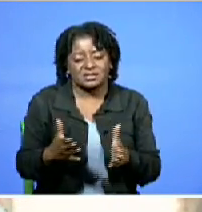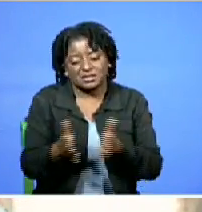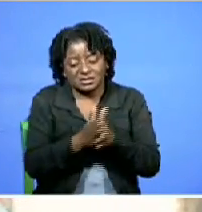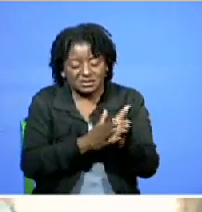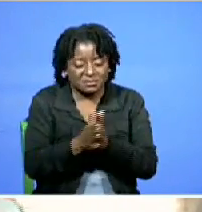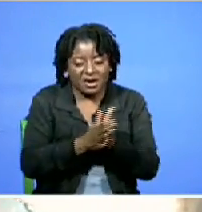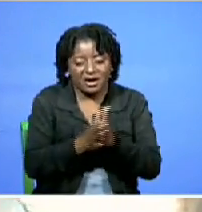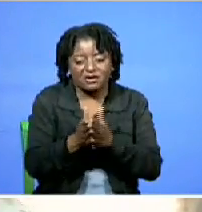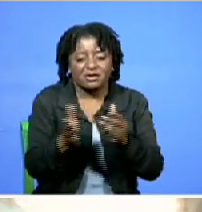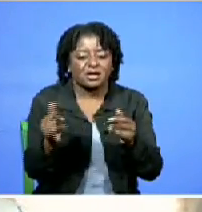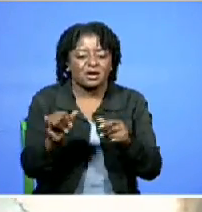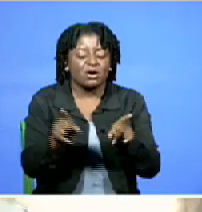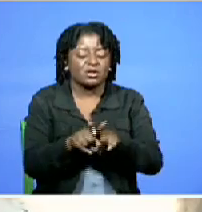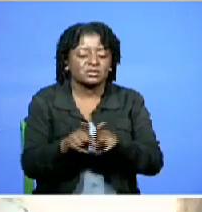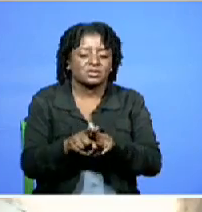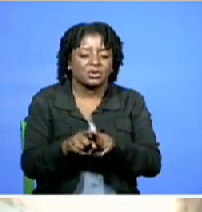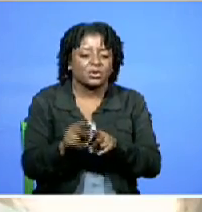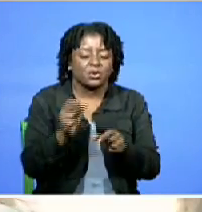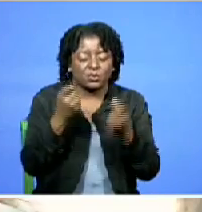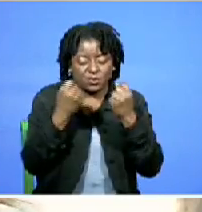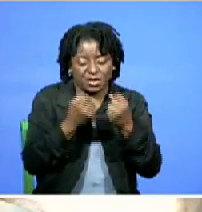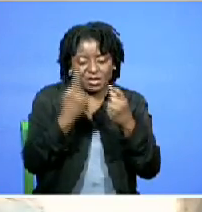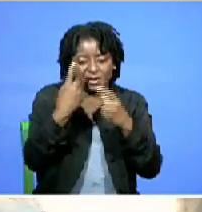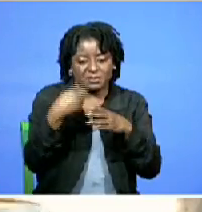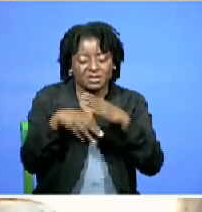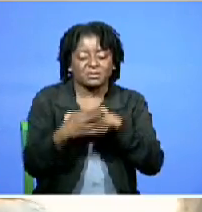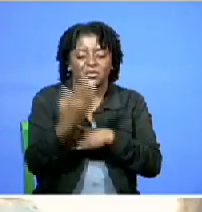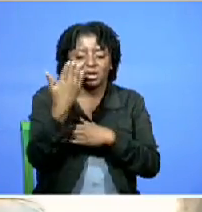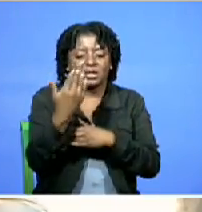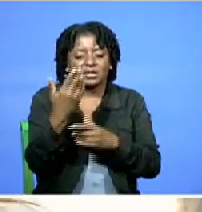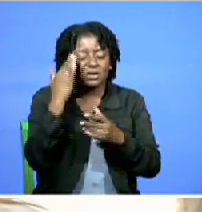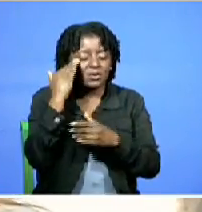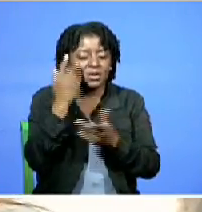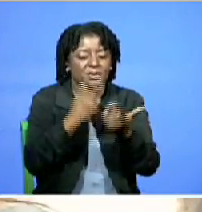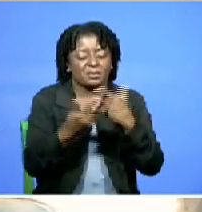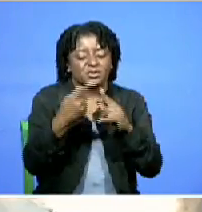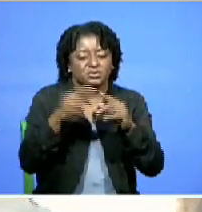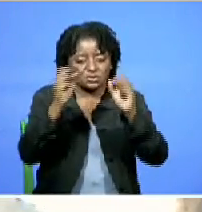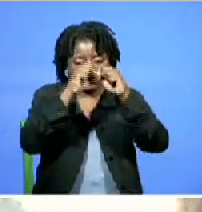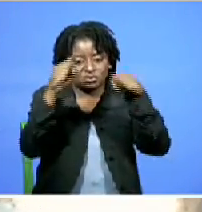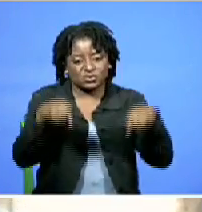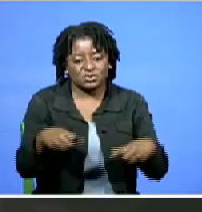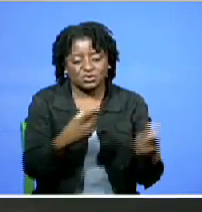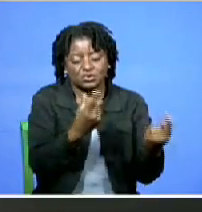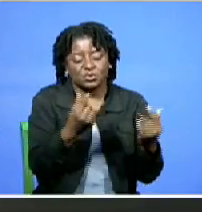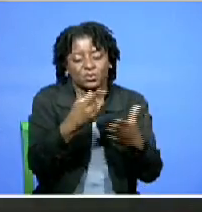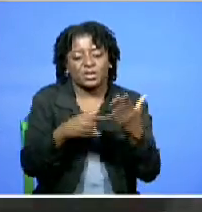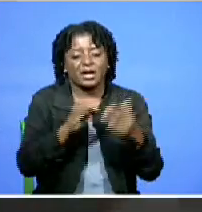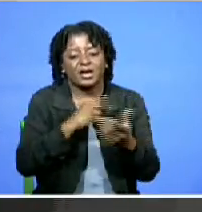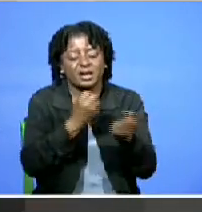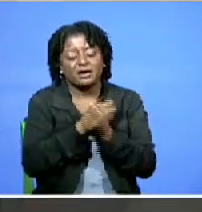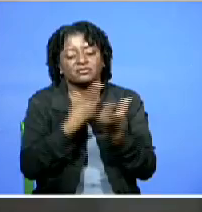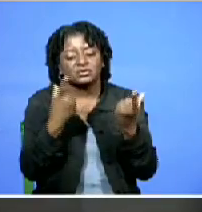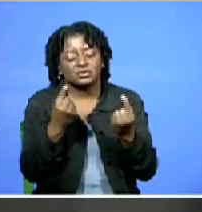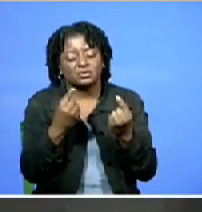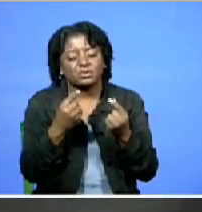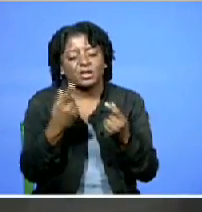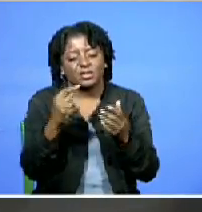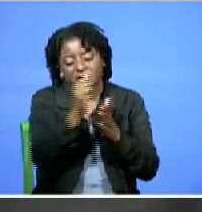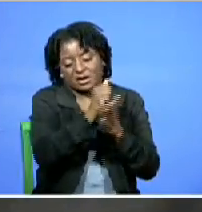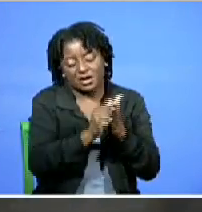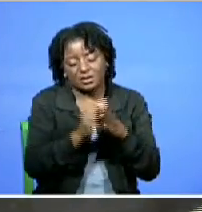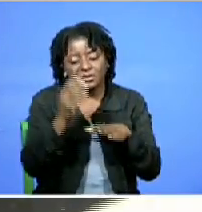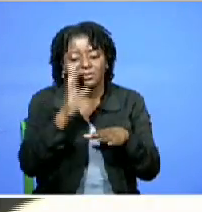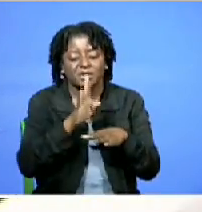inspiring as well. It's waking up in the morning and knowing that I'm coming to a studio to do what I love to do. Now the pieces will be